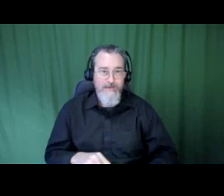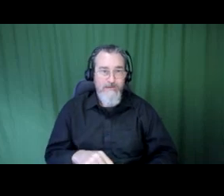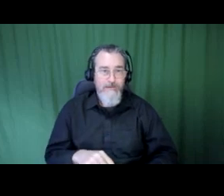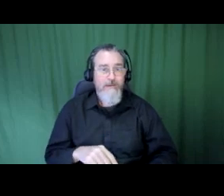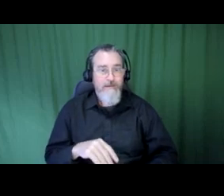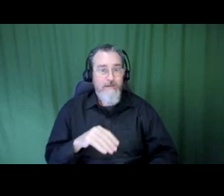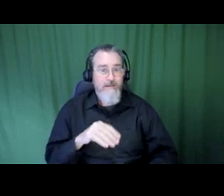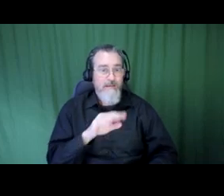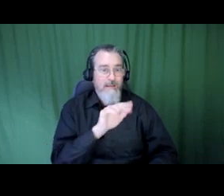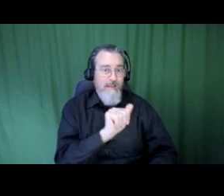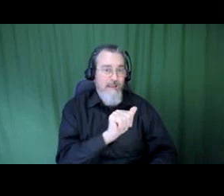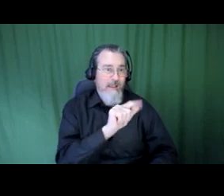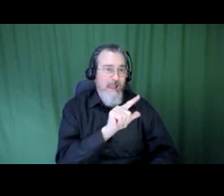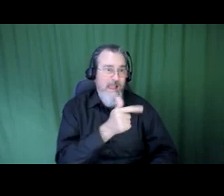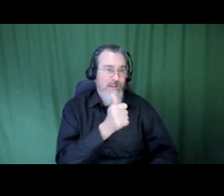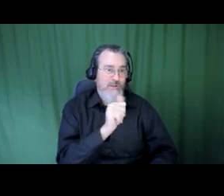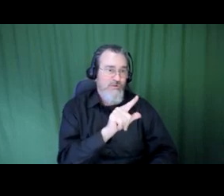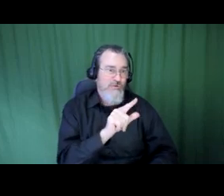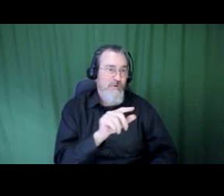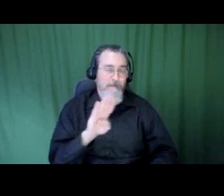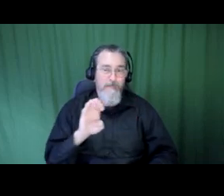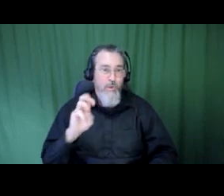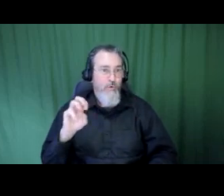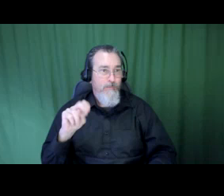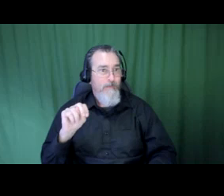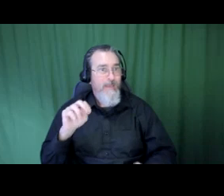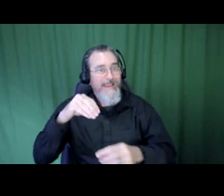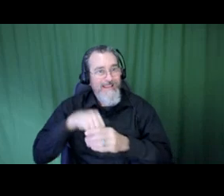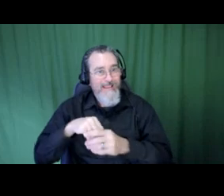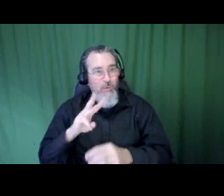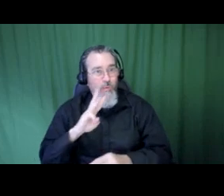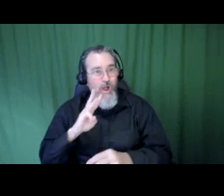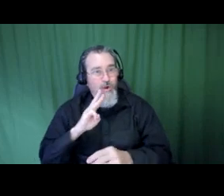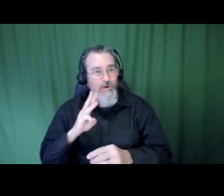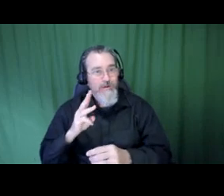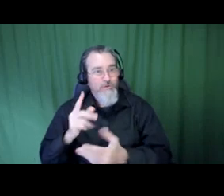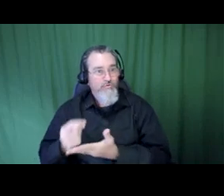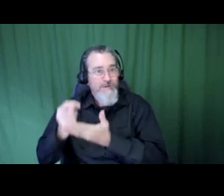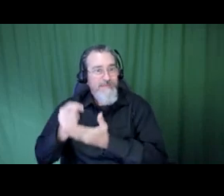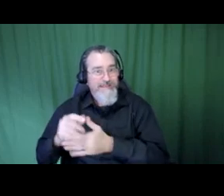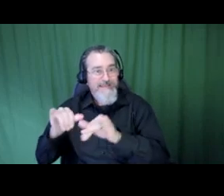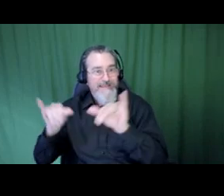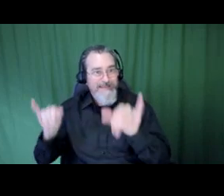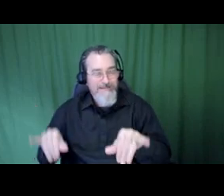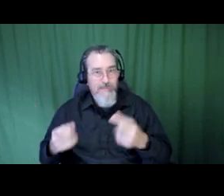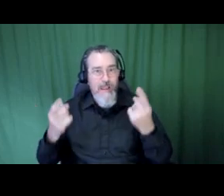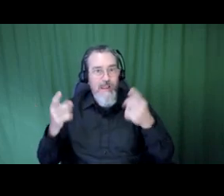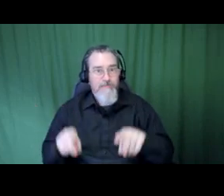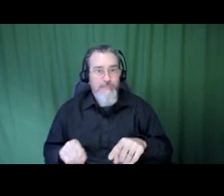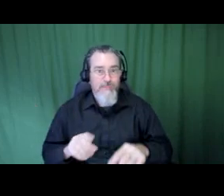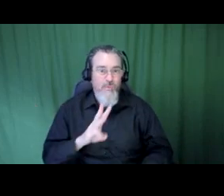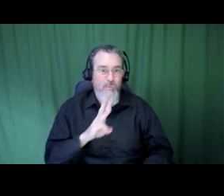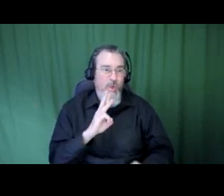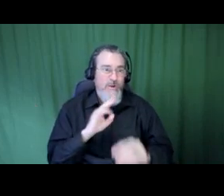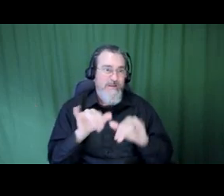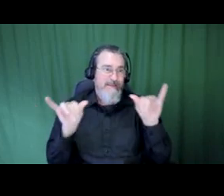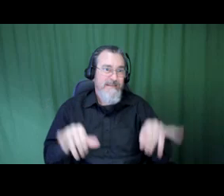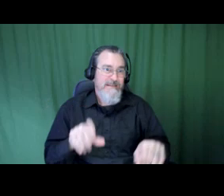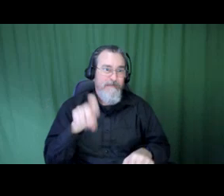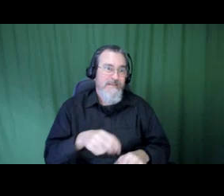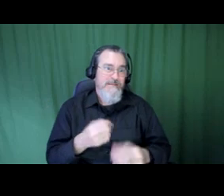the water treatment systems led to increase the water bills and the water system shutoffs. A big economic and also